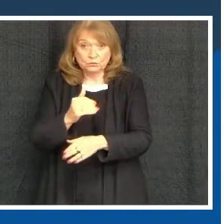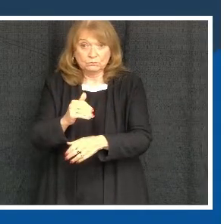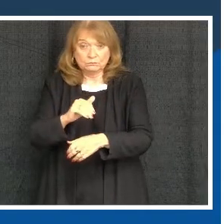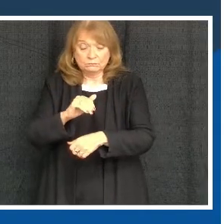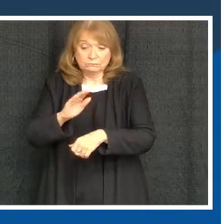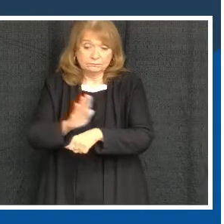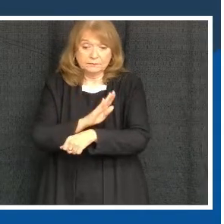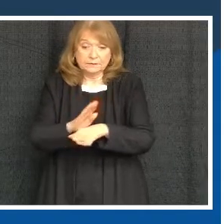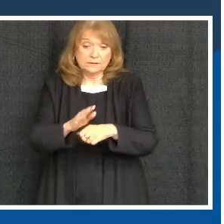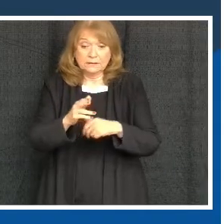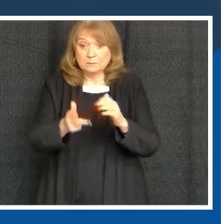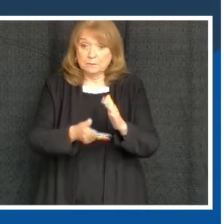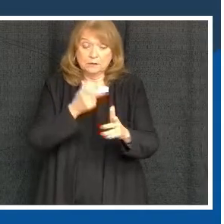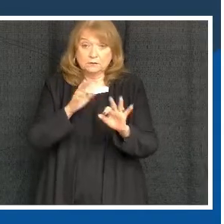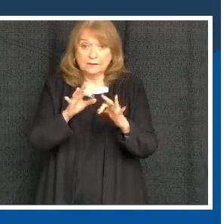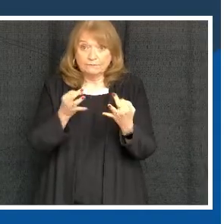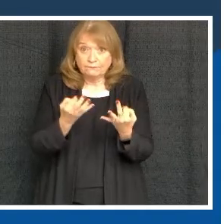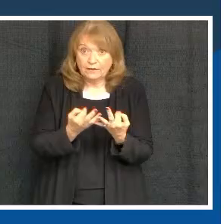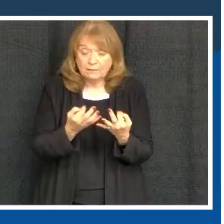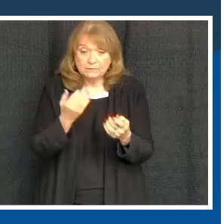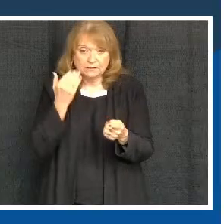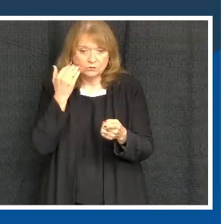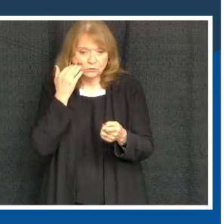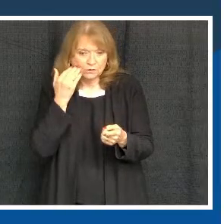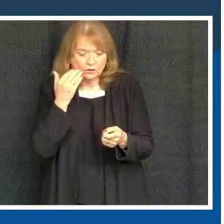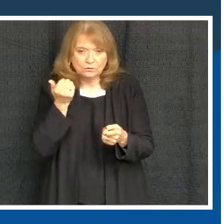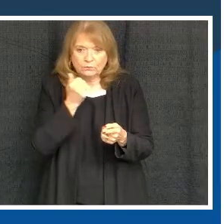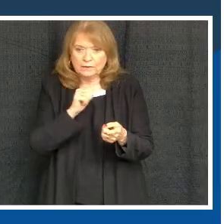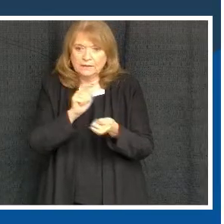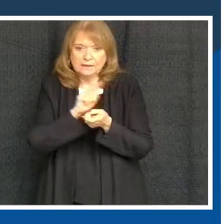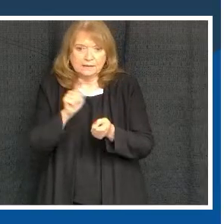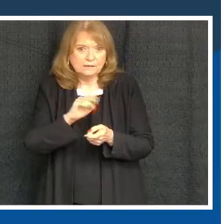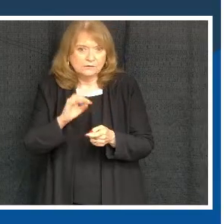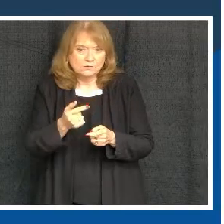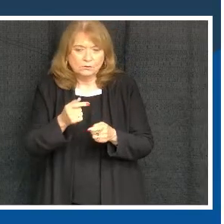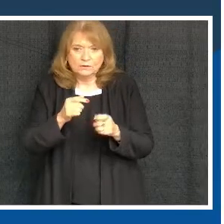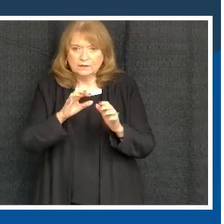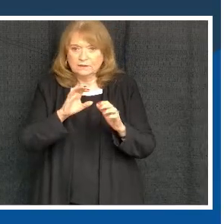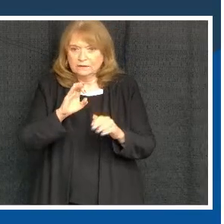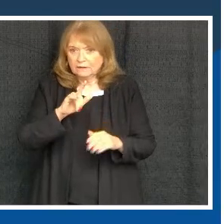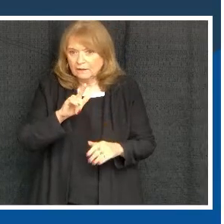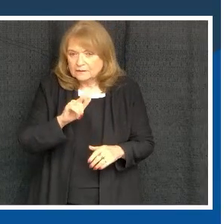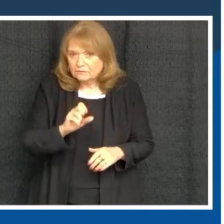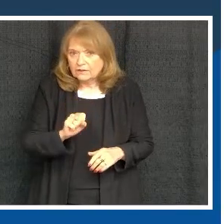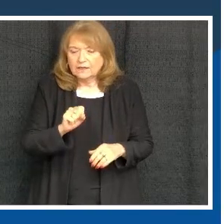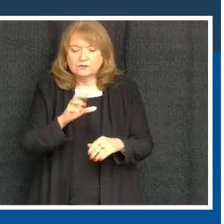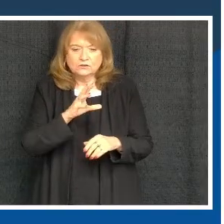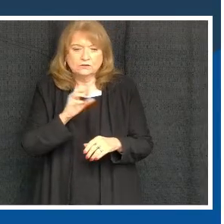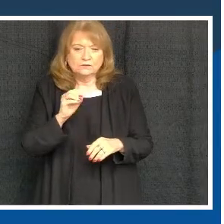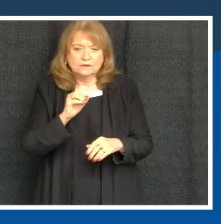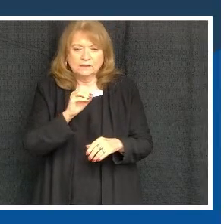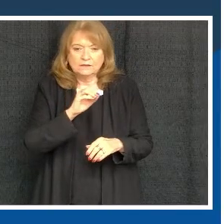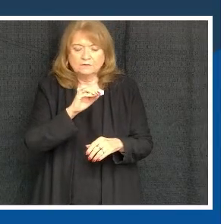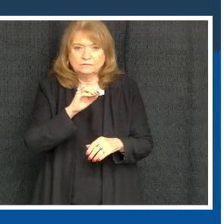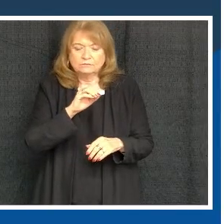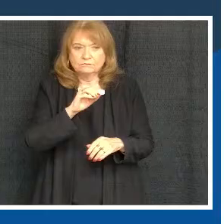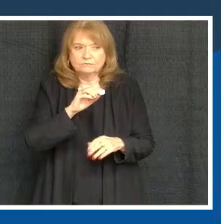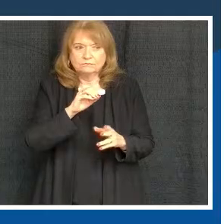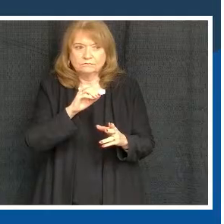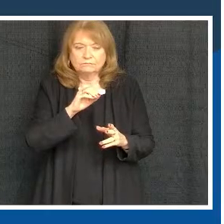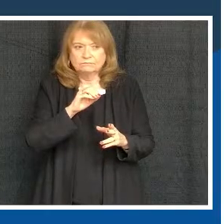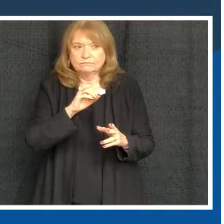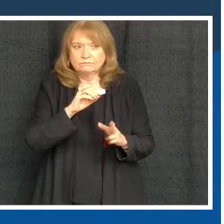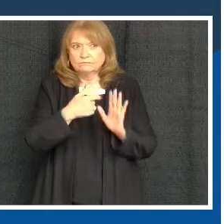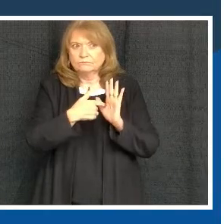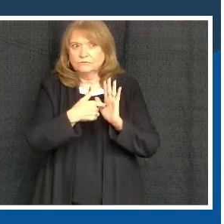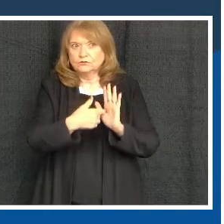multifamily, because as we know, in a C2 zoning classification, you can't put R4. and also spell out what